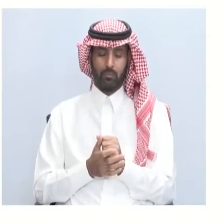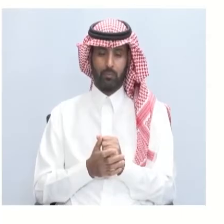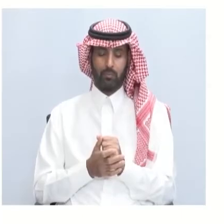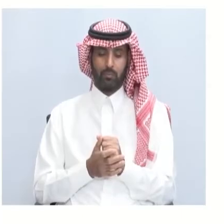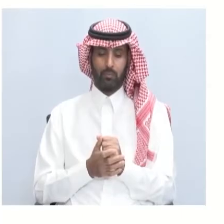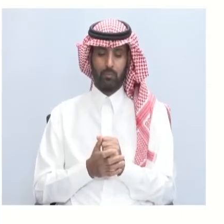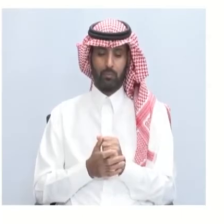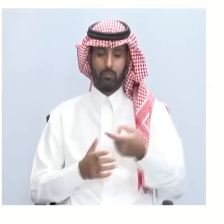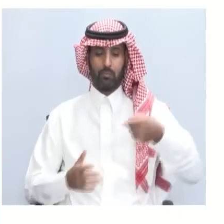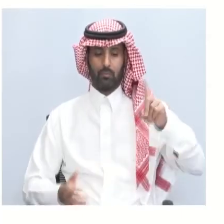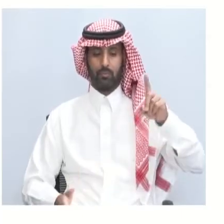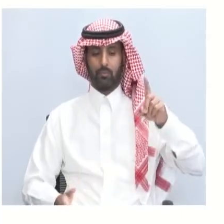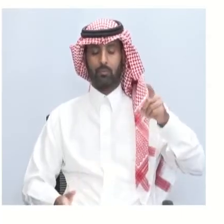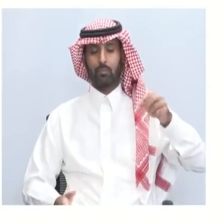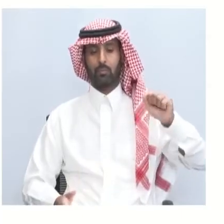D-A-R-W-A.